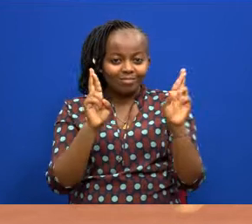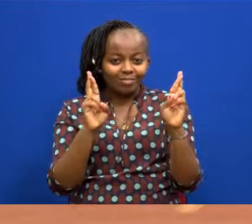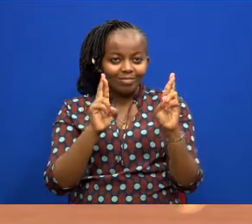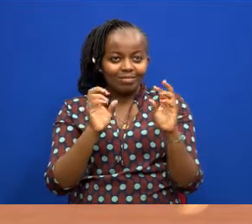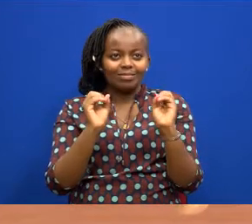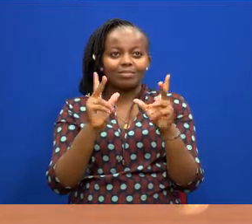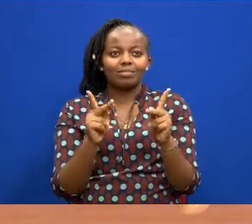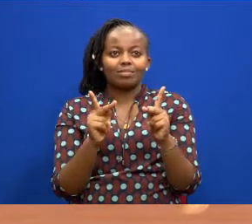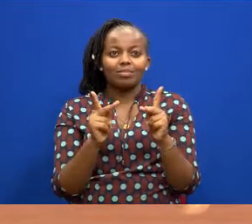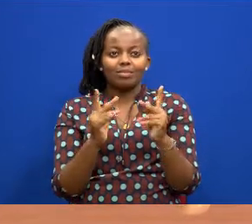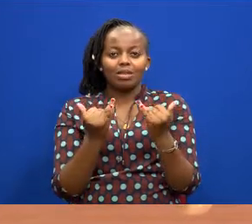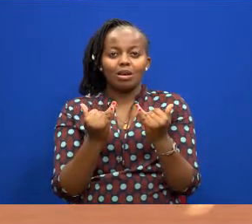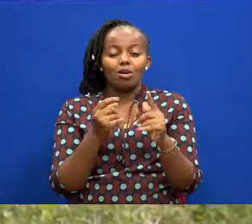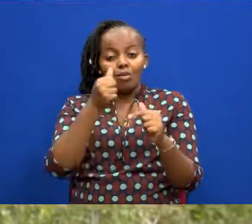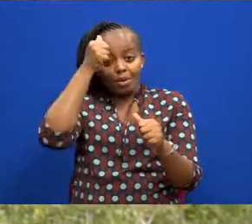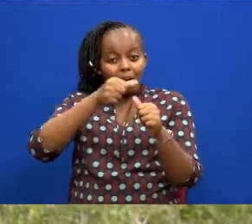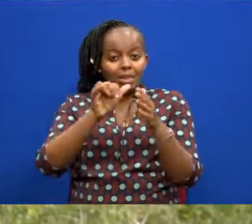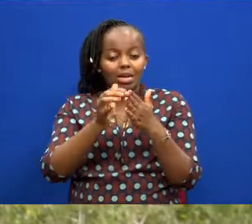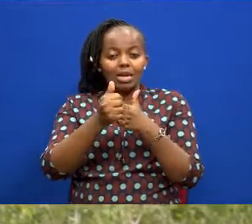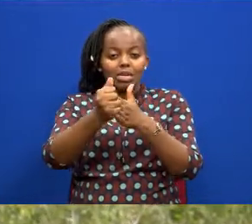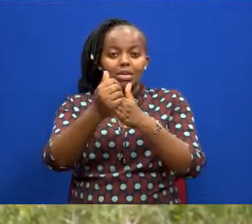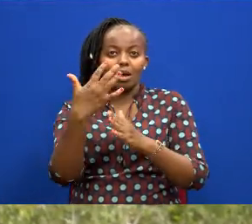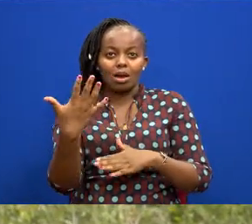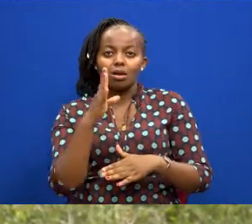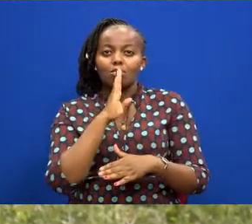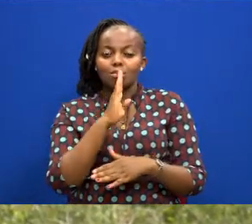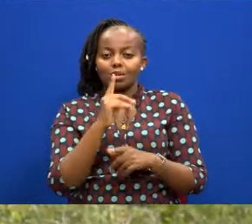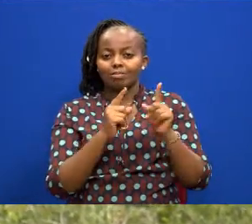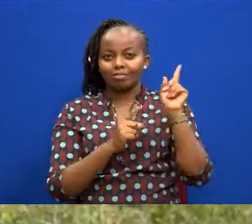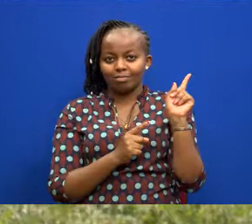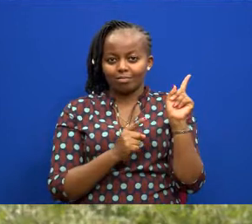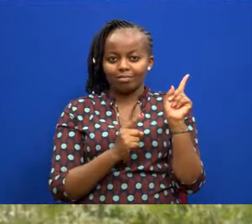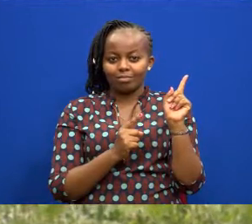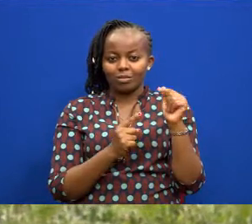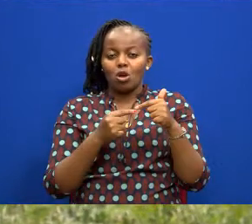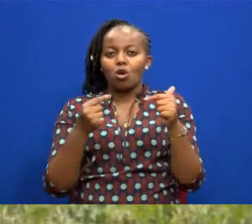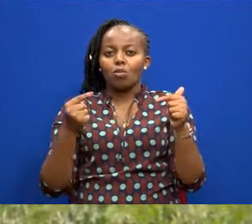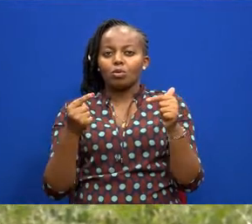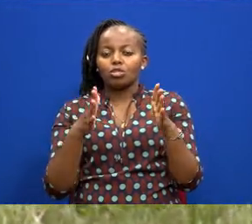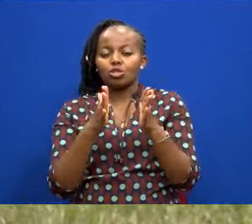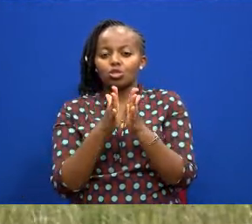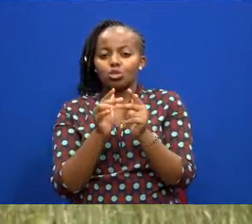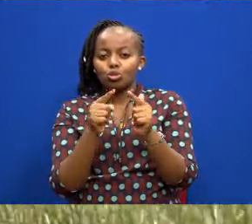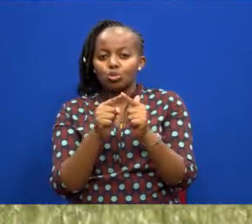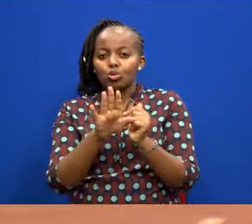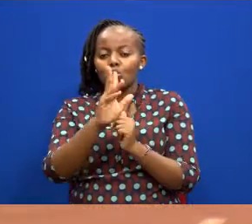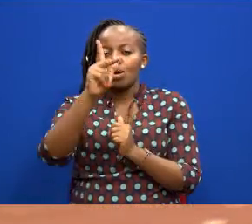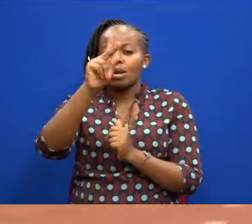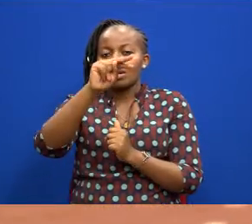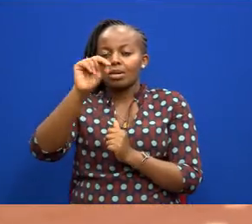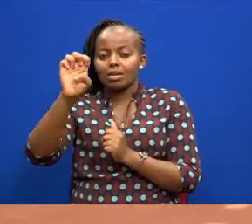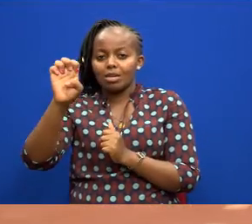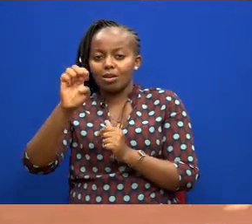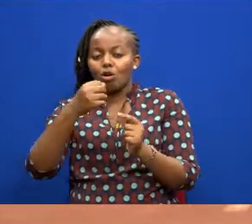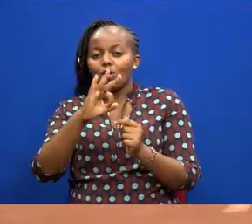Yes. Okay, leading hand should be opposite to your knee